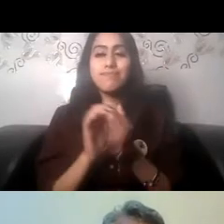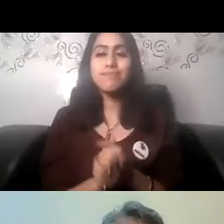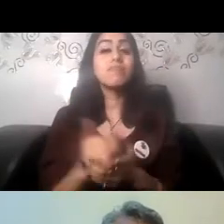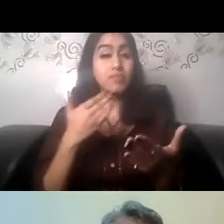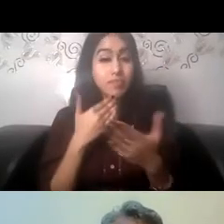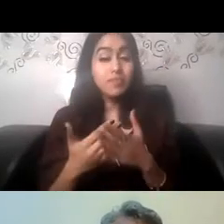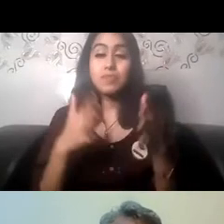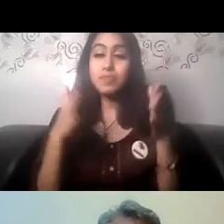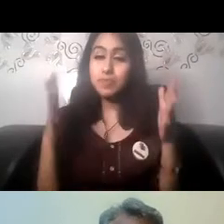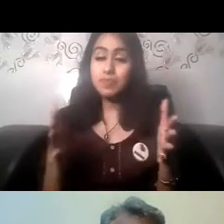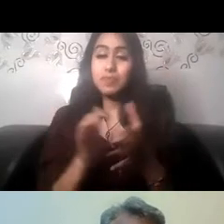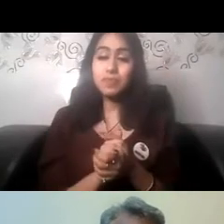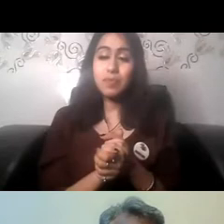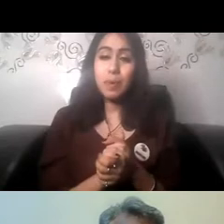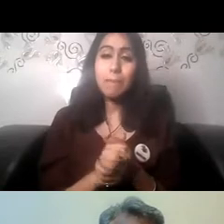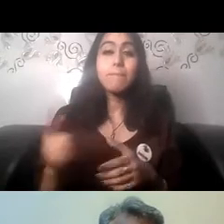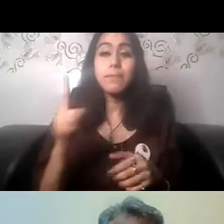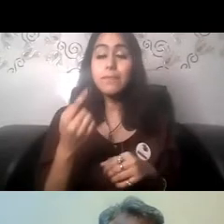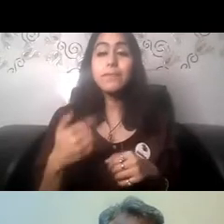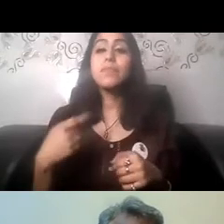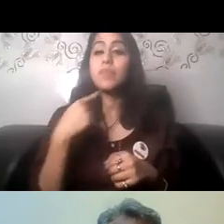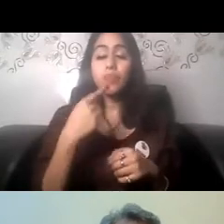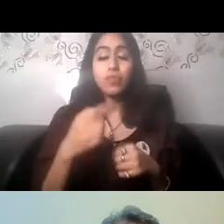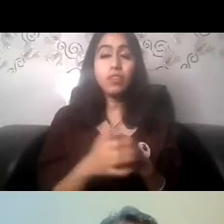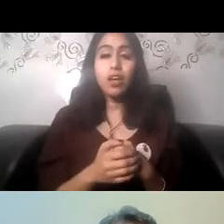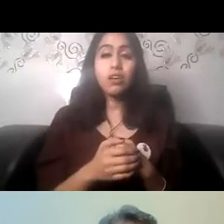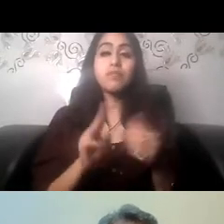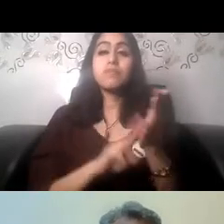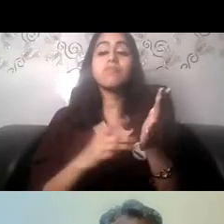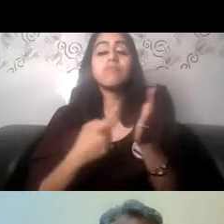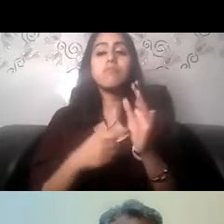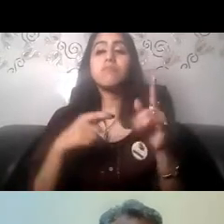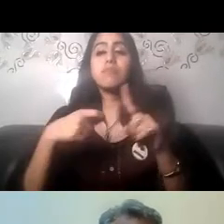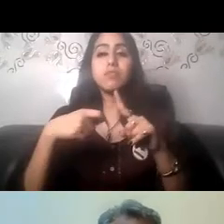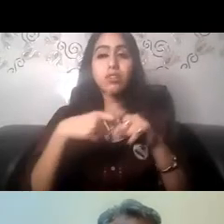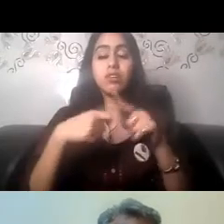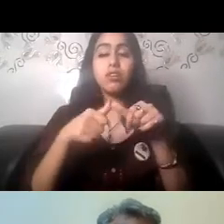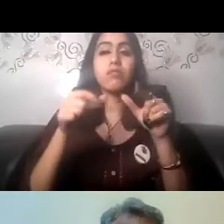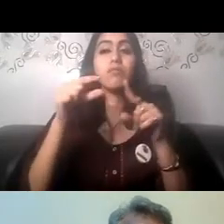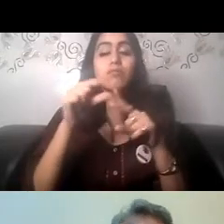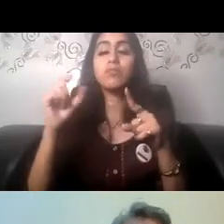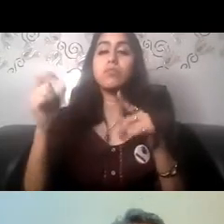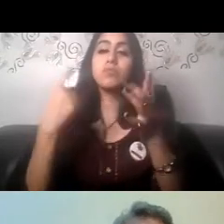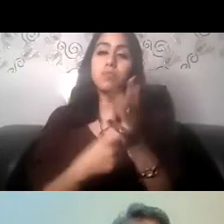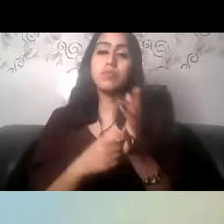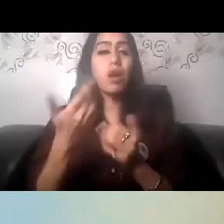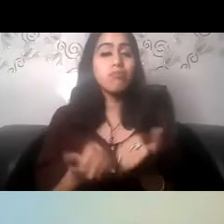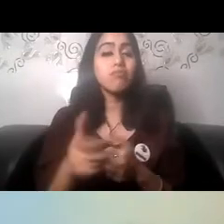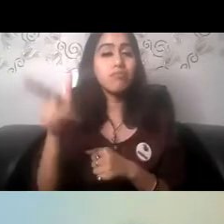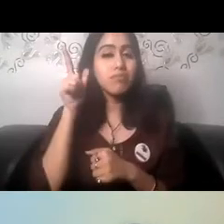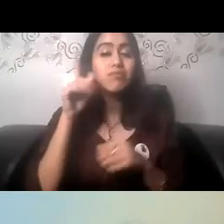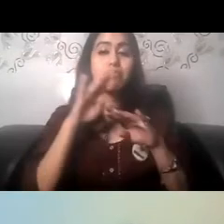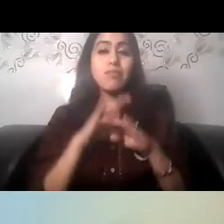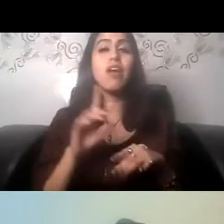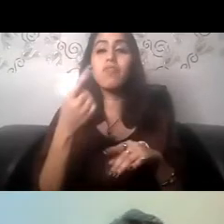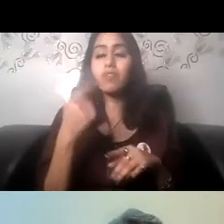much. Thanks. And I want to go to Mrs. Kapoor now, who's been listening very patiently. How can yoga help?